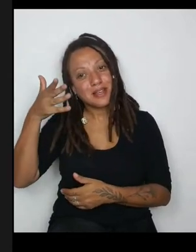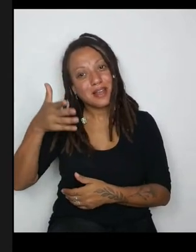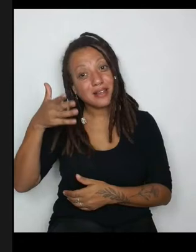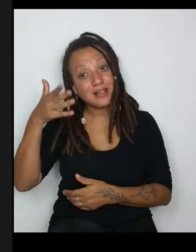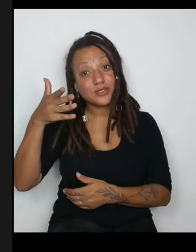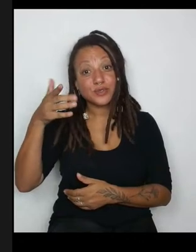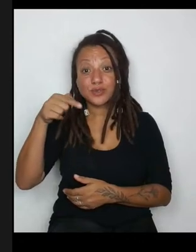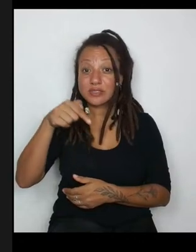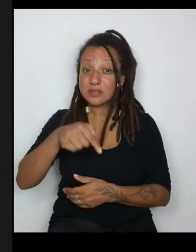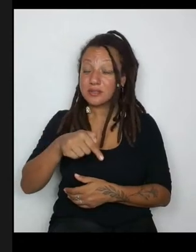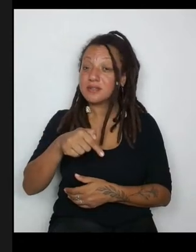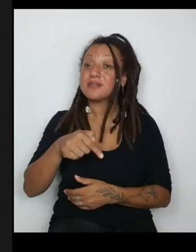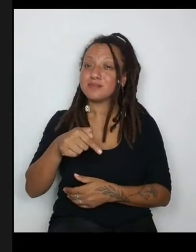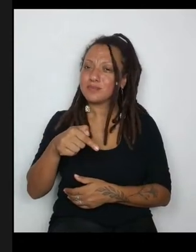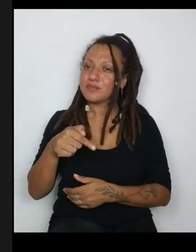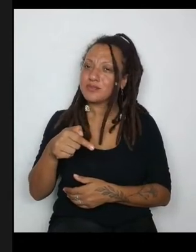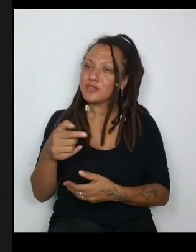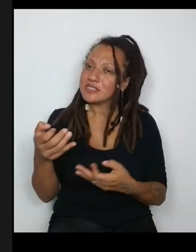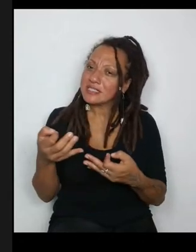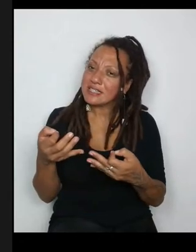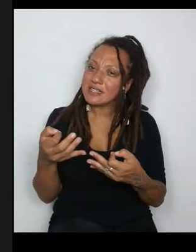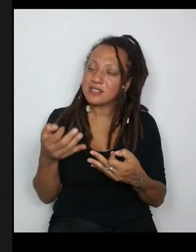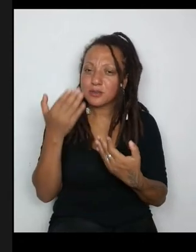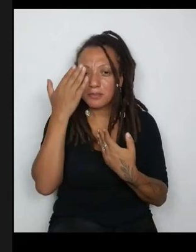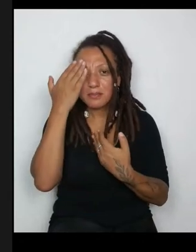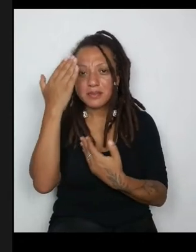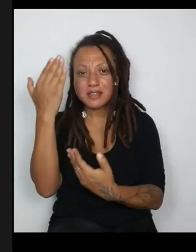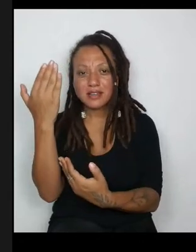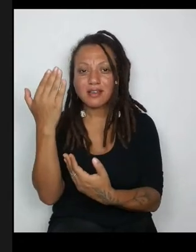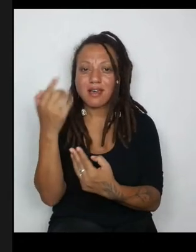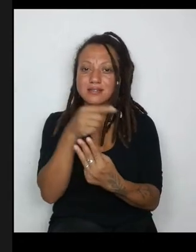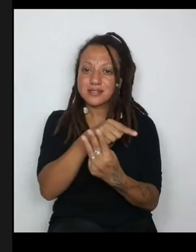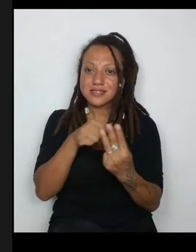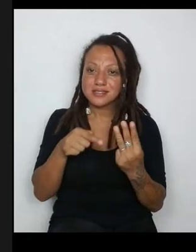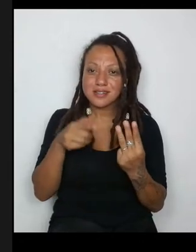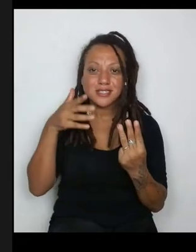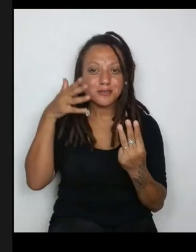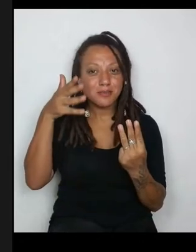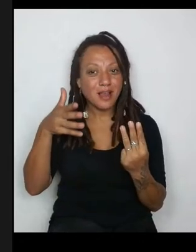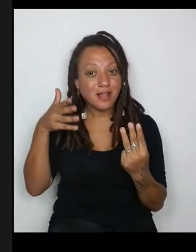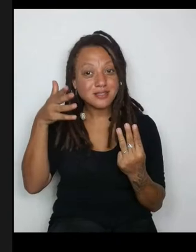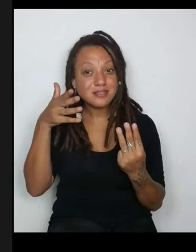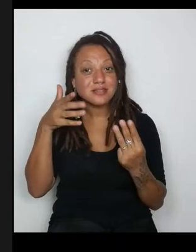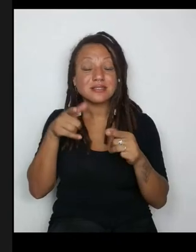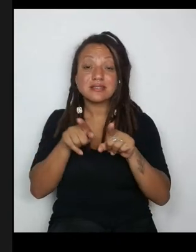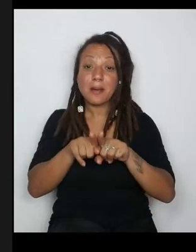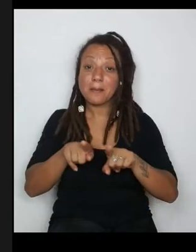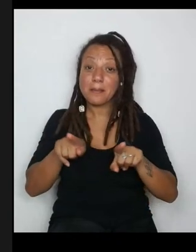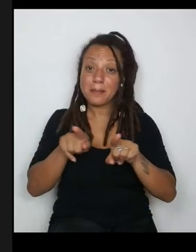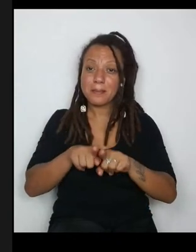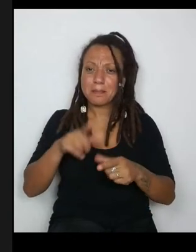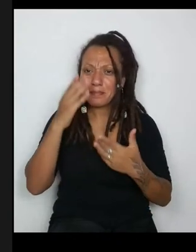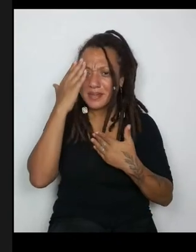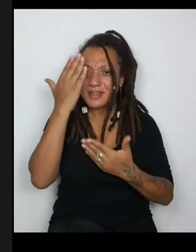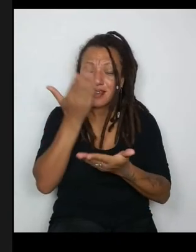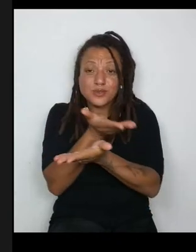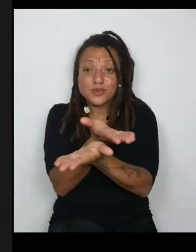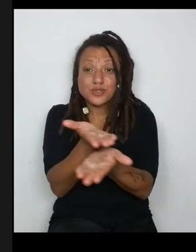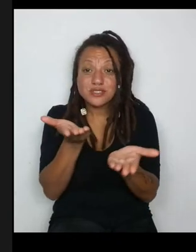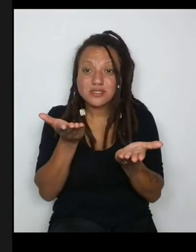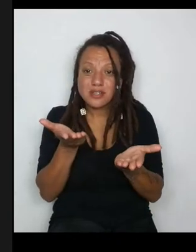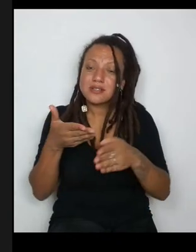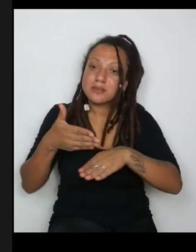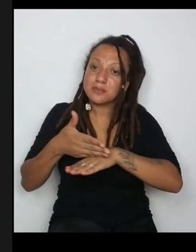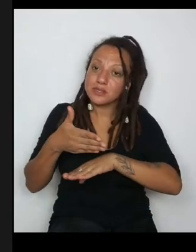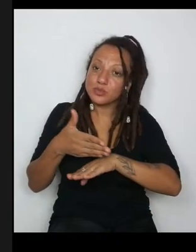to our speakers in this panel thank you very much tamar heather and carolyn and thank you